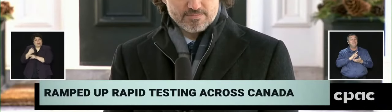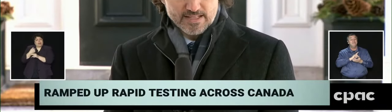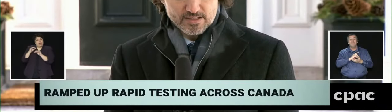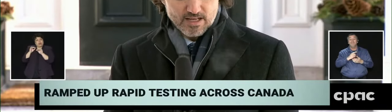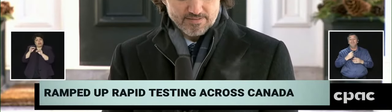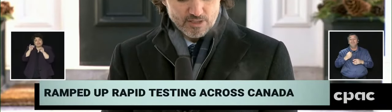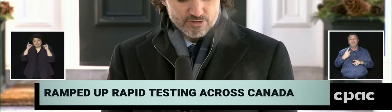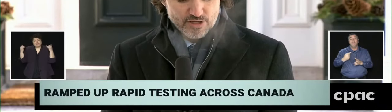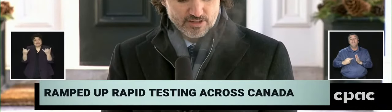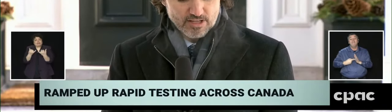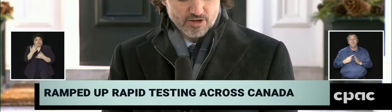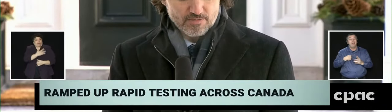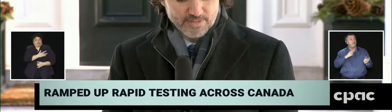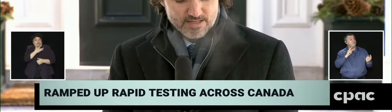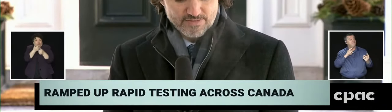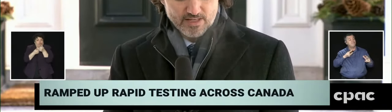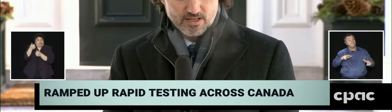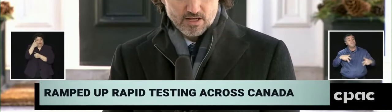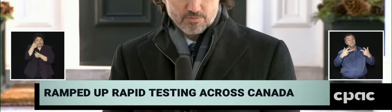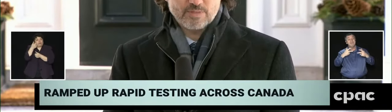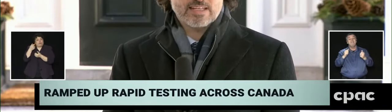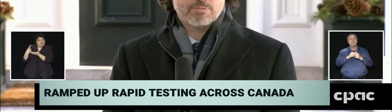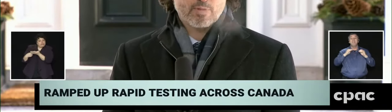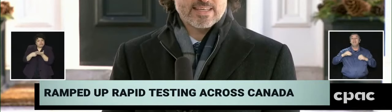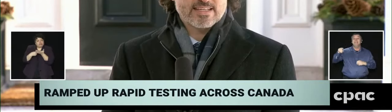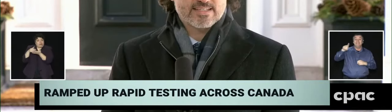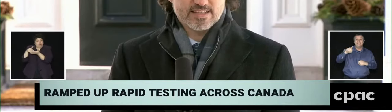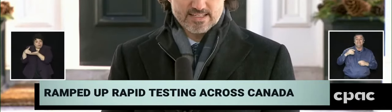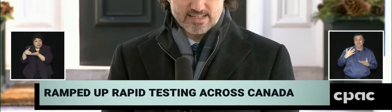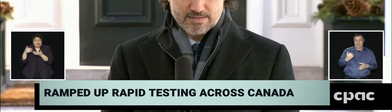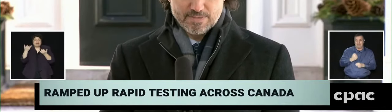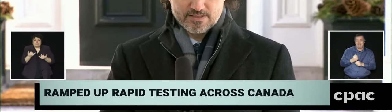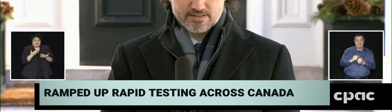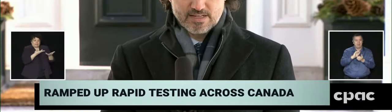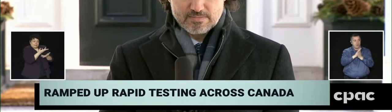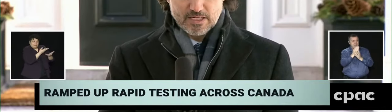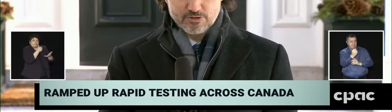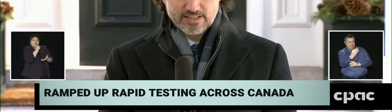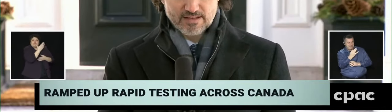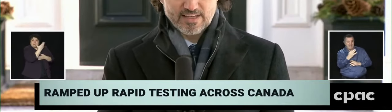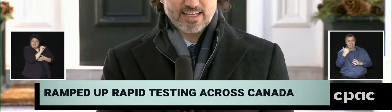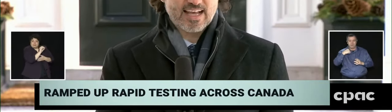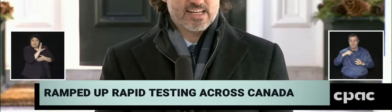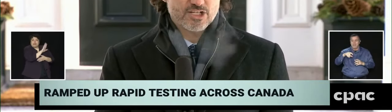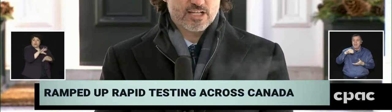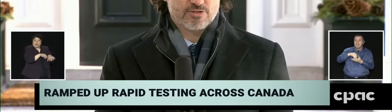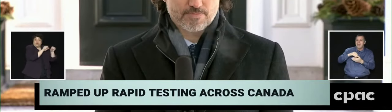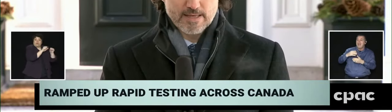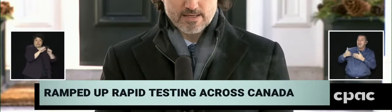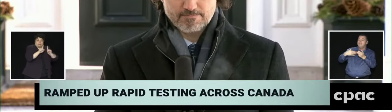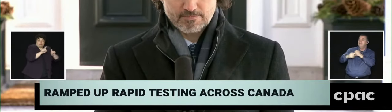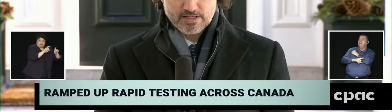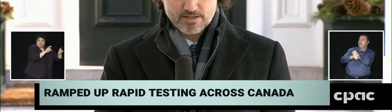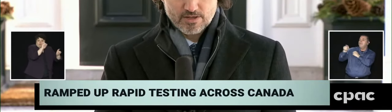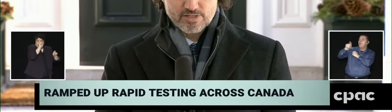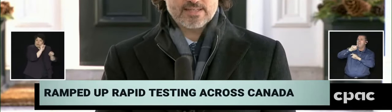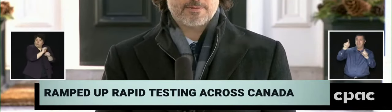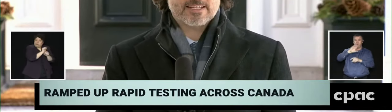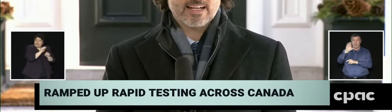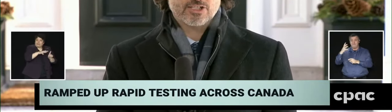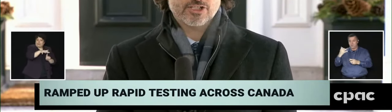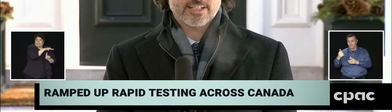travaille maintenant avec le secteur privé pour déployer ces tests rapides dans les milieux de travail à l'échelle du pays.